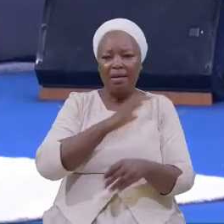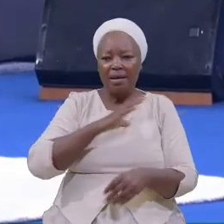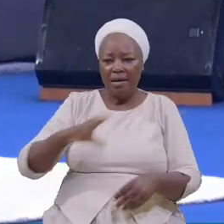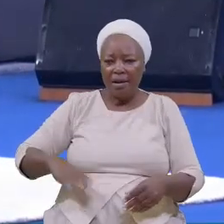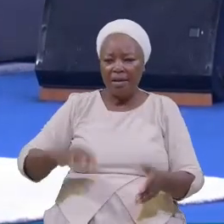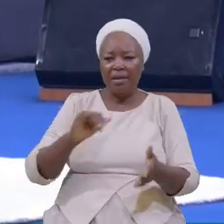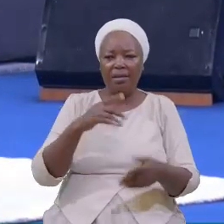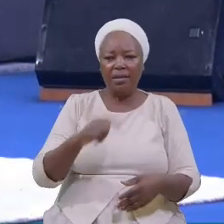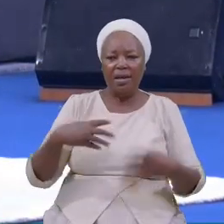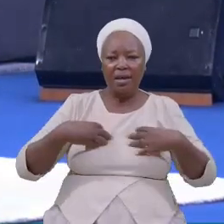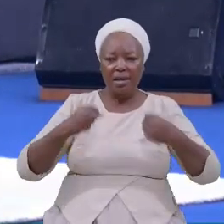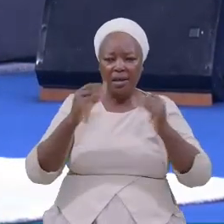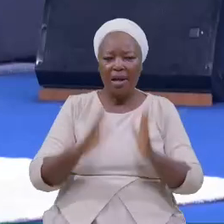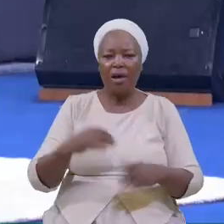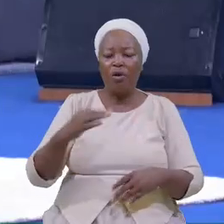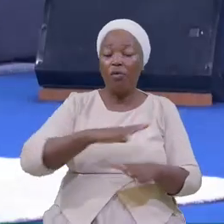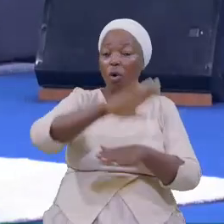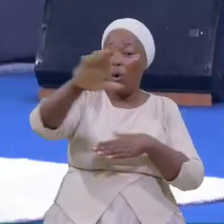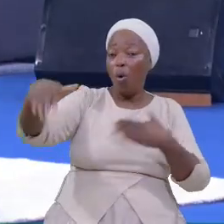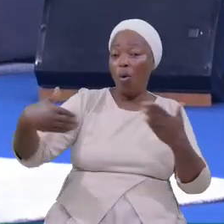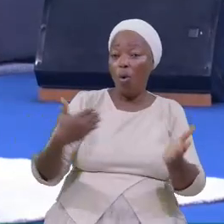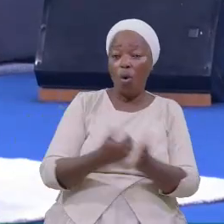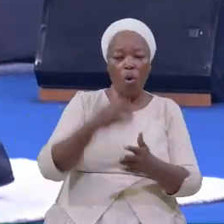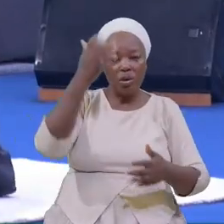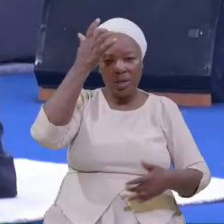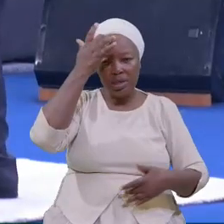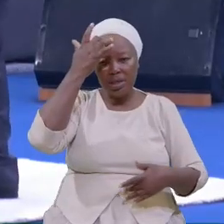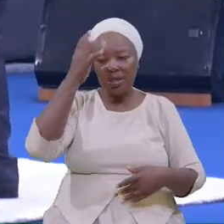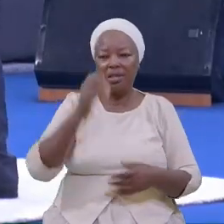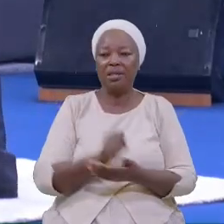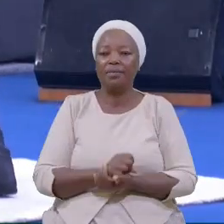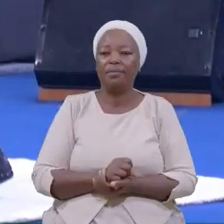healer of all sicknesses.